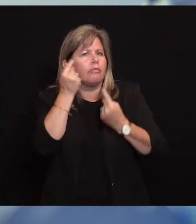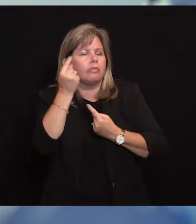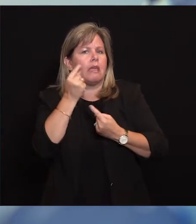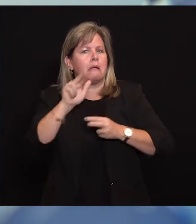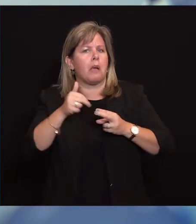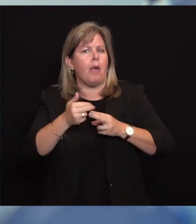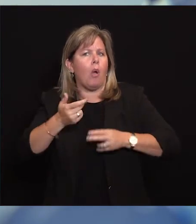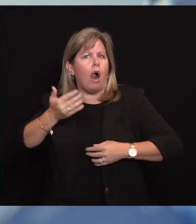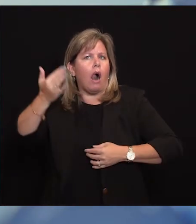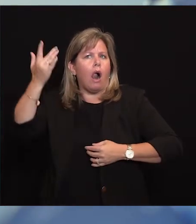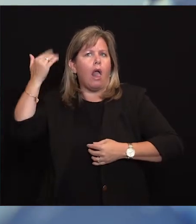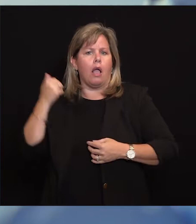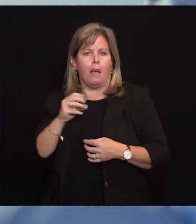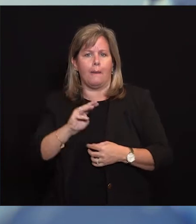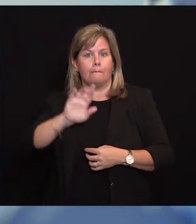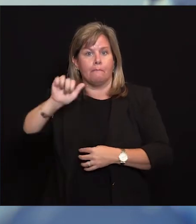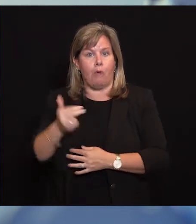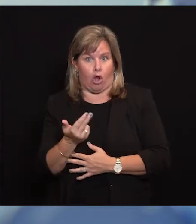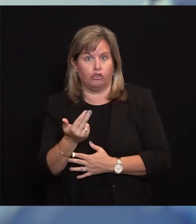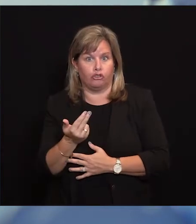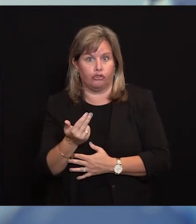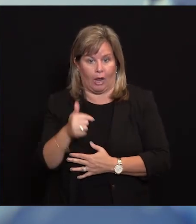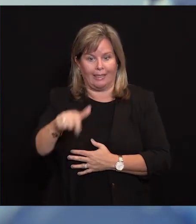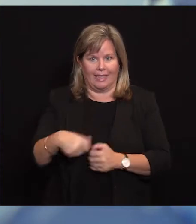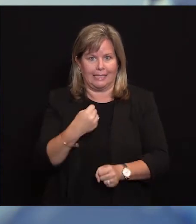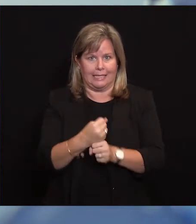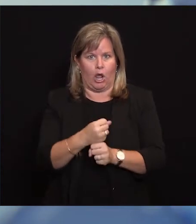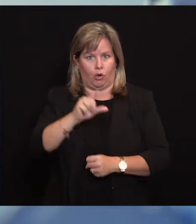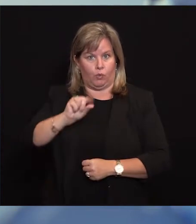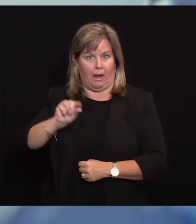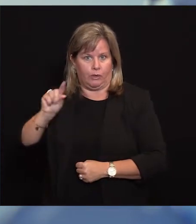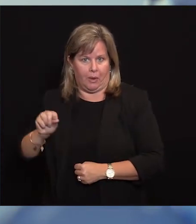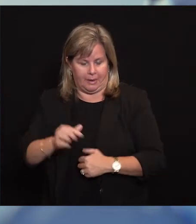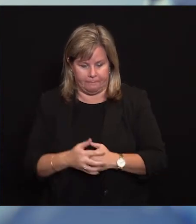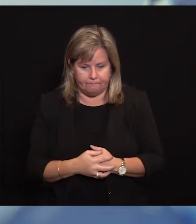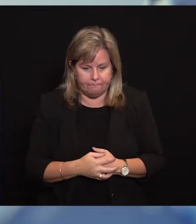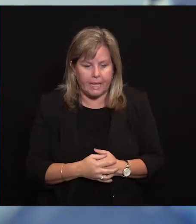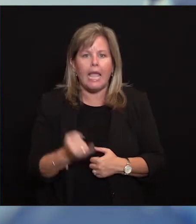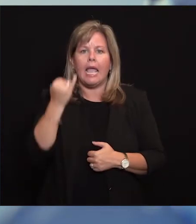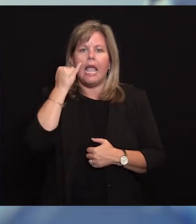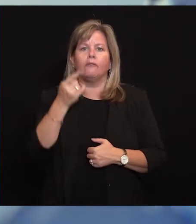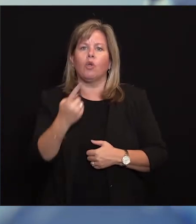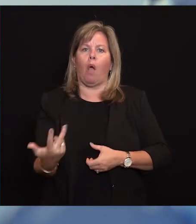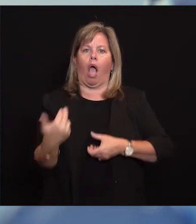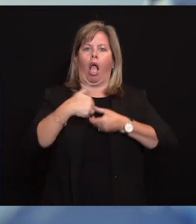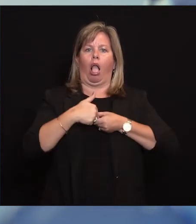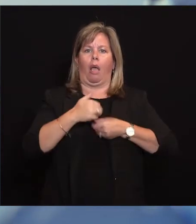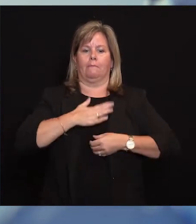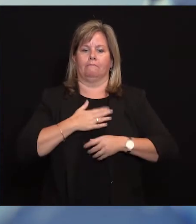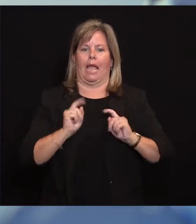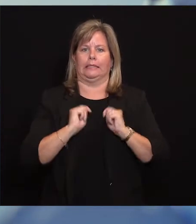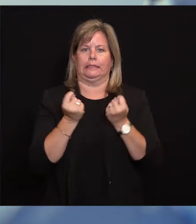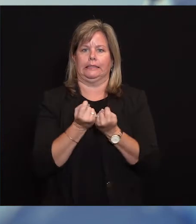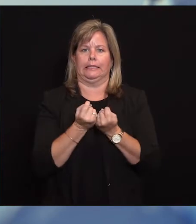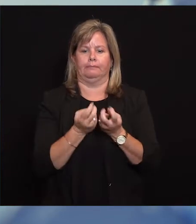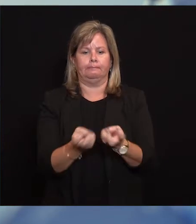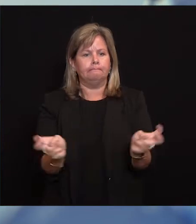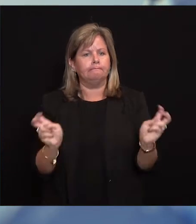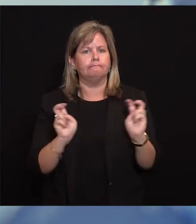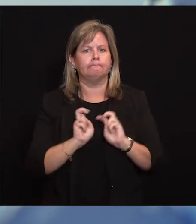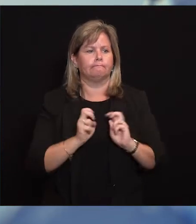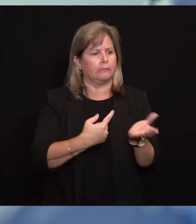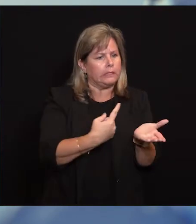to March of this year. And if we did that, and if you sat with myself and my team as we discussed